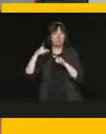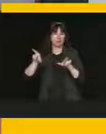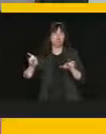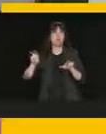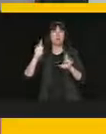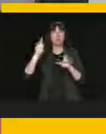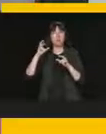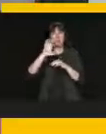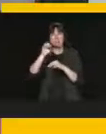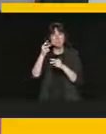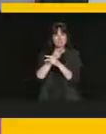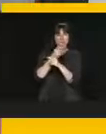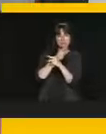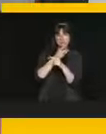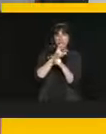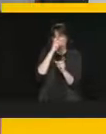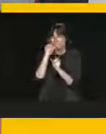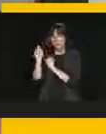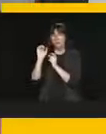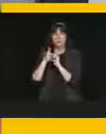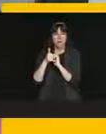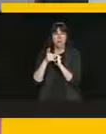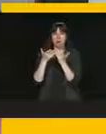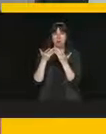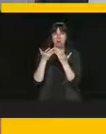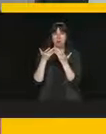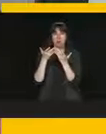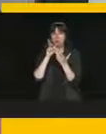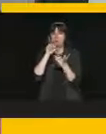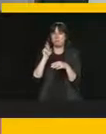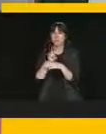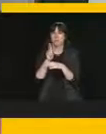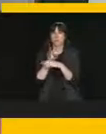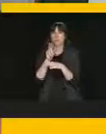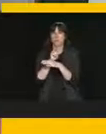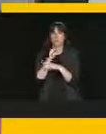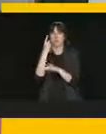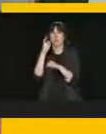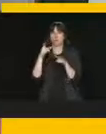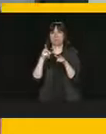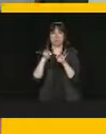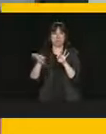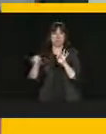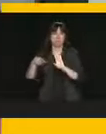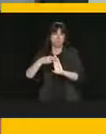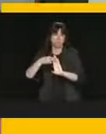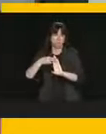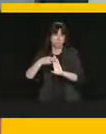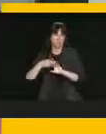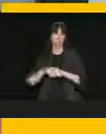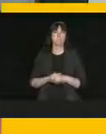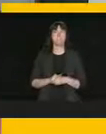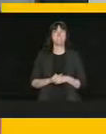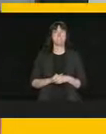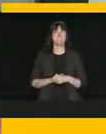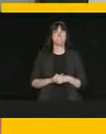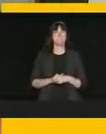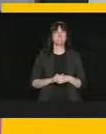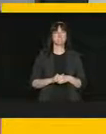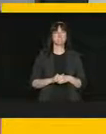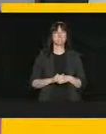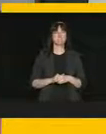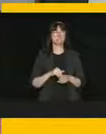are now looking at ways to avoid using only unilingual labels.